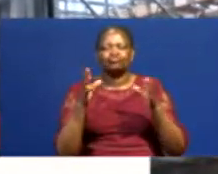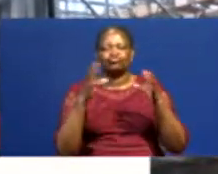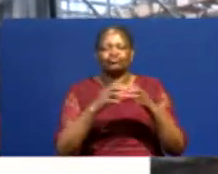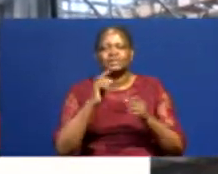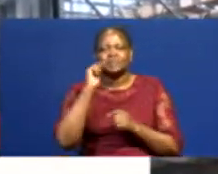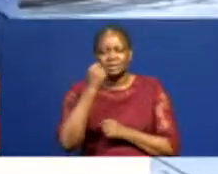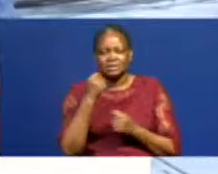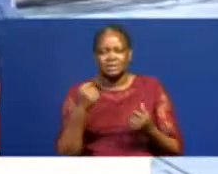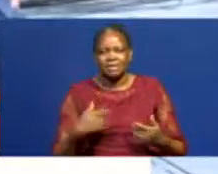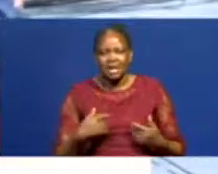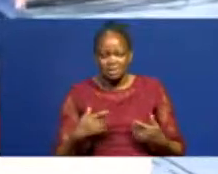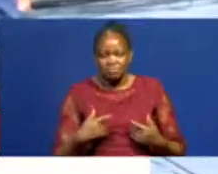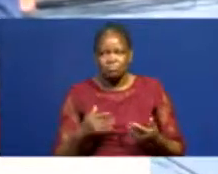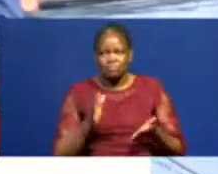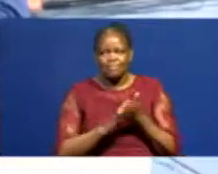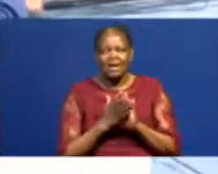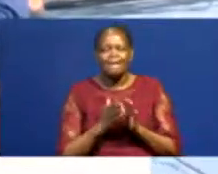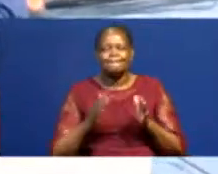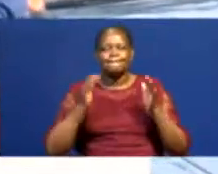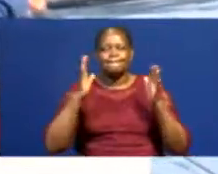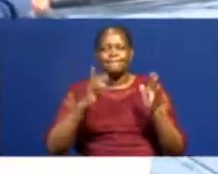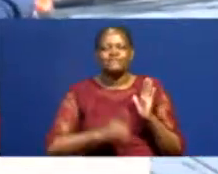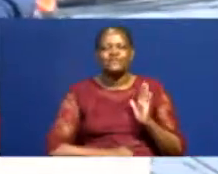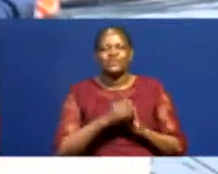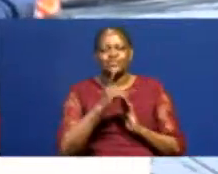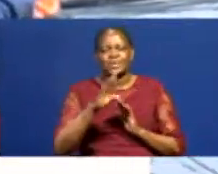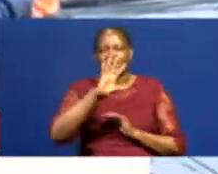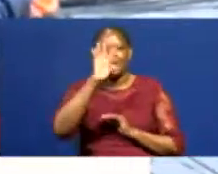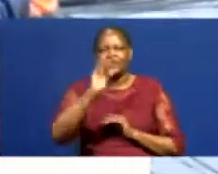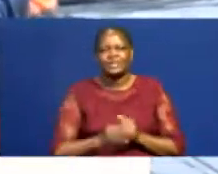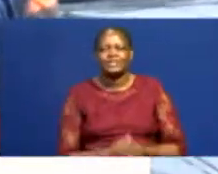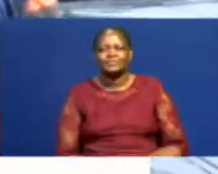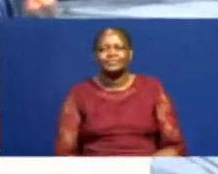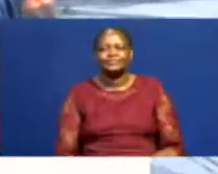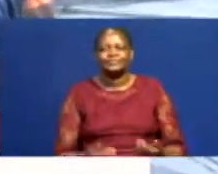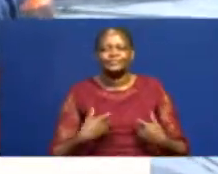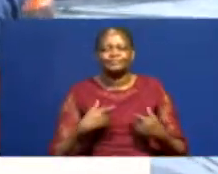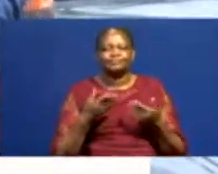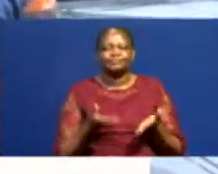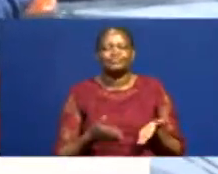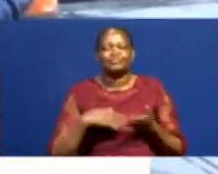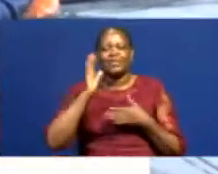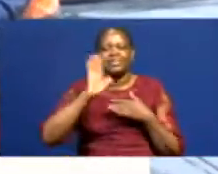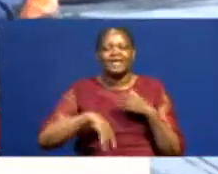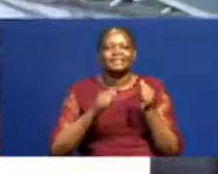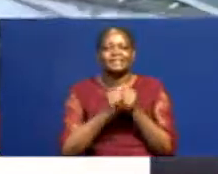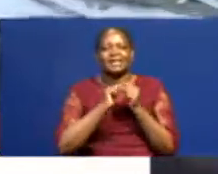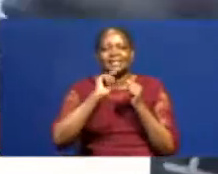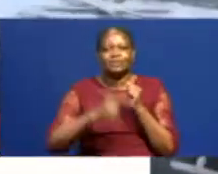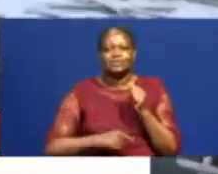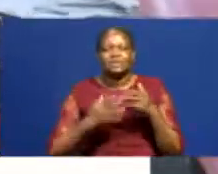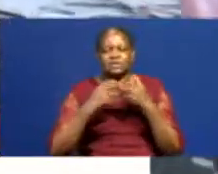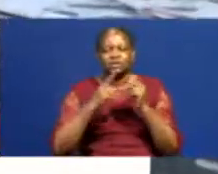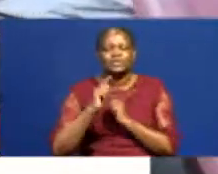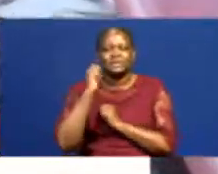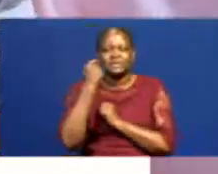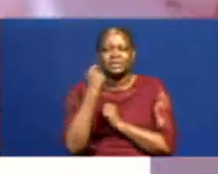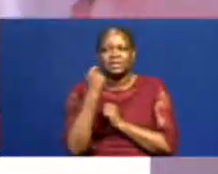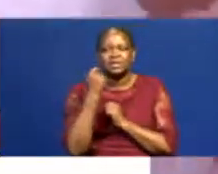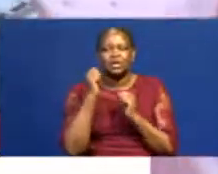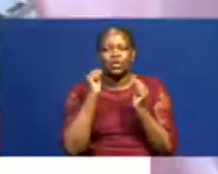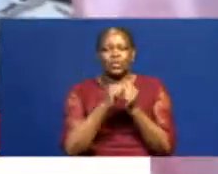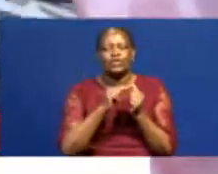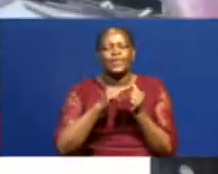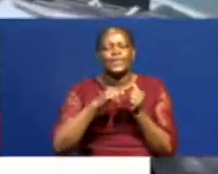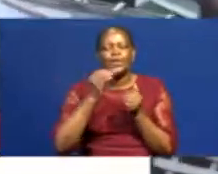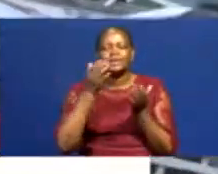Kenya has grown to become one of the most developed in Africa. There are currently more than 10,000 engineers in Kenya, with